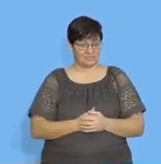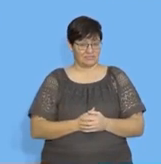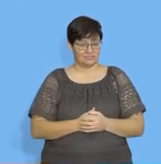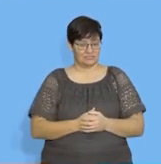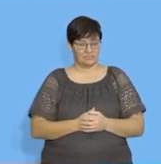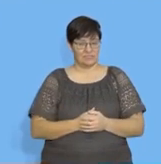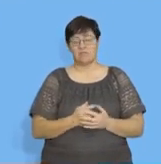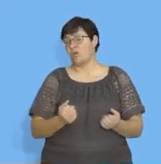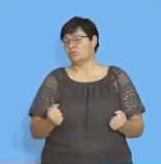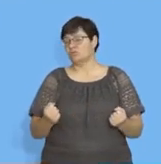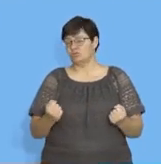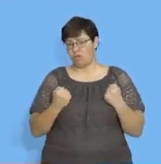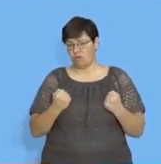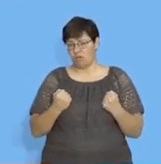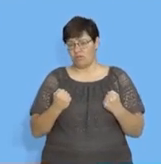If it's strong